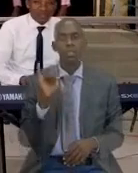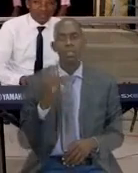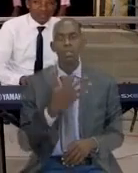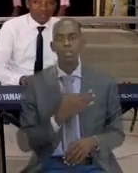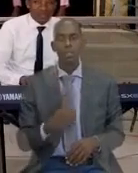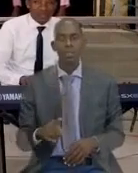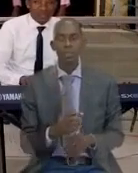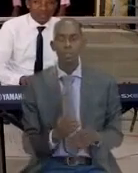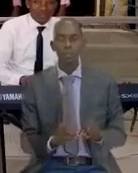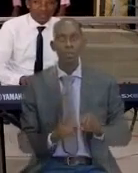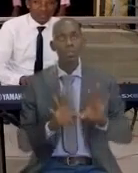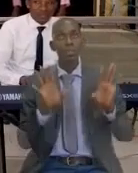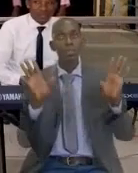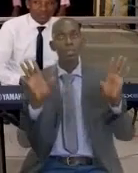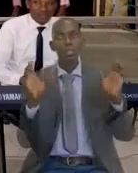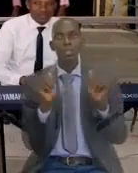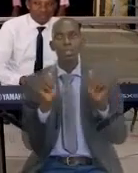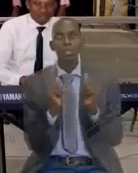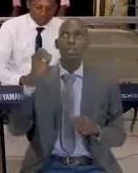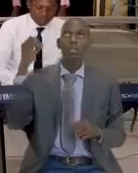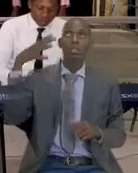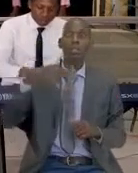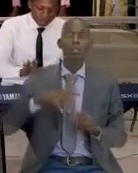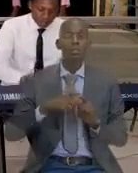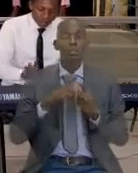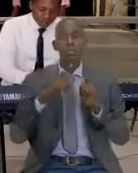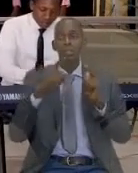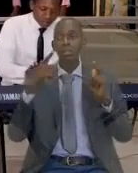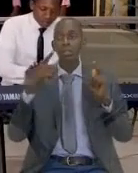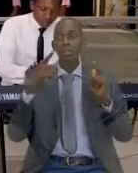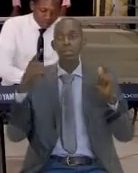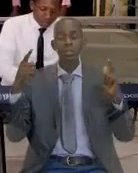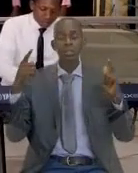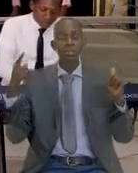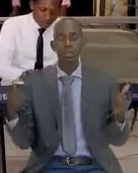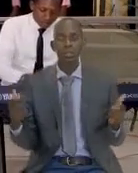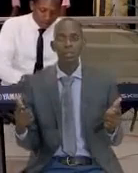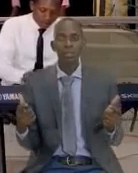and they glow with the lights of